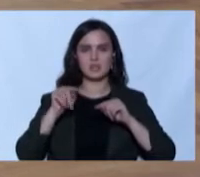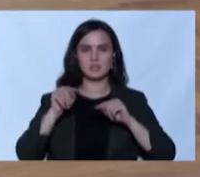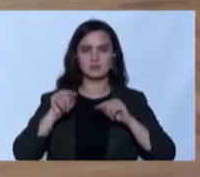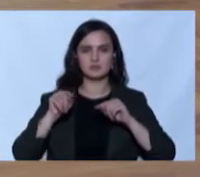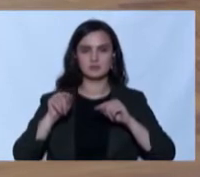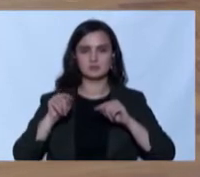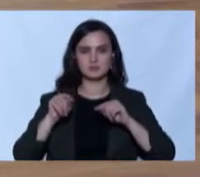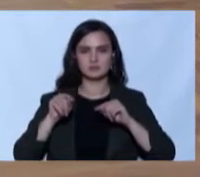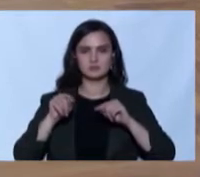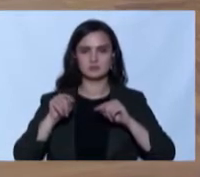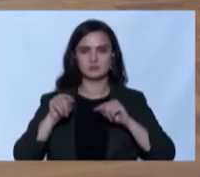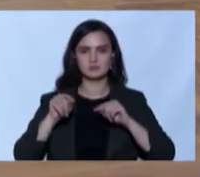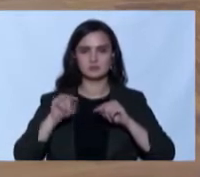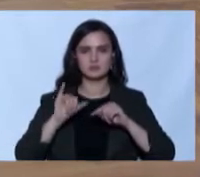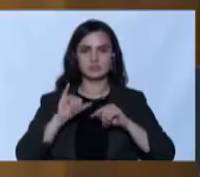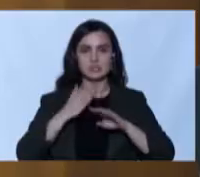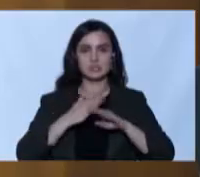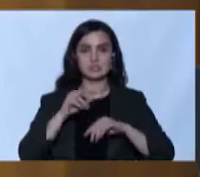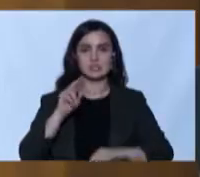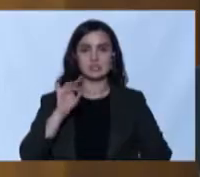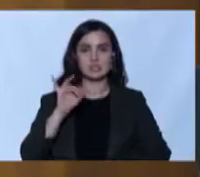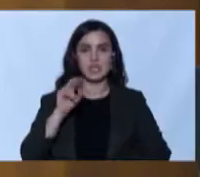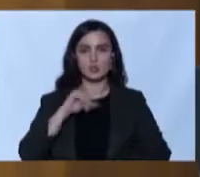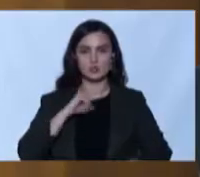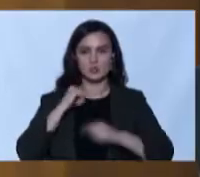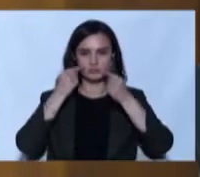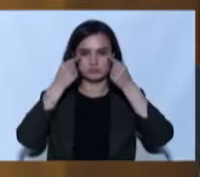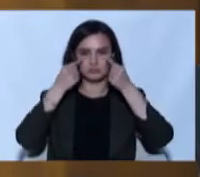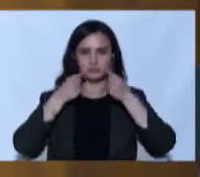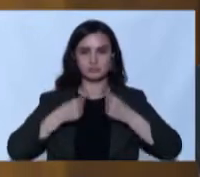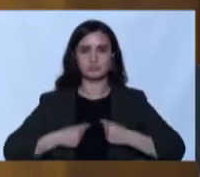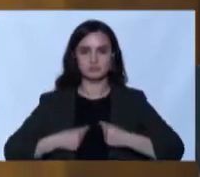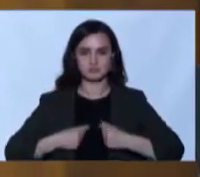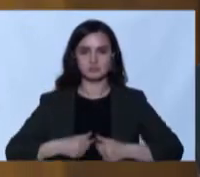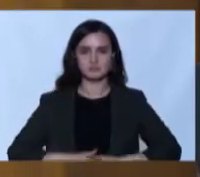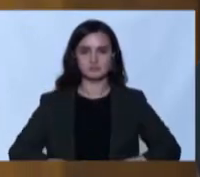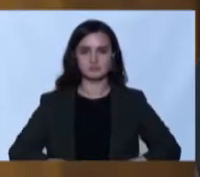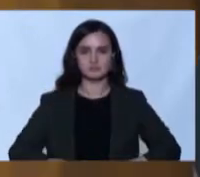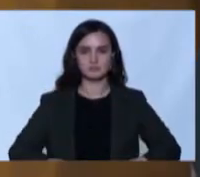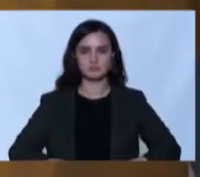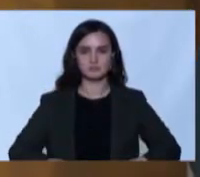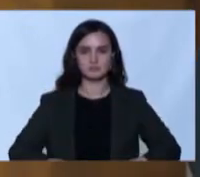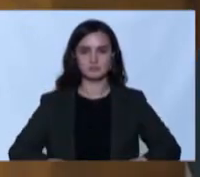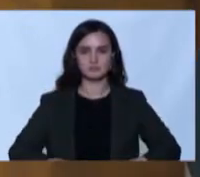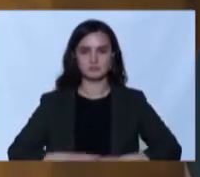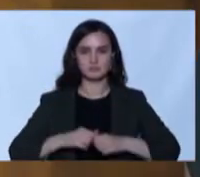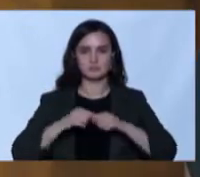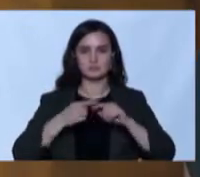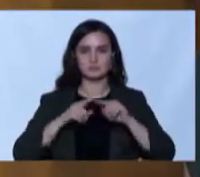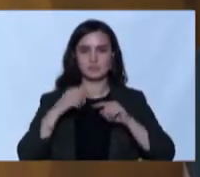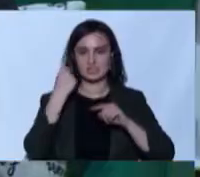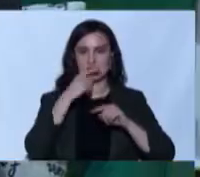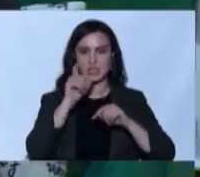impalers are pointing upwards, whereas Dracula's fangs are pointing downwards. So there's that neat kind of reversal of the